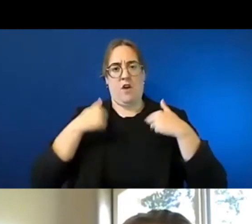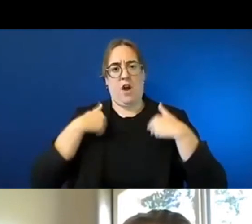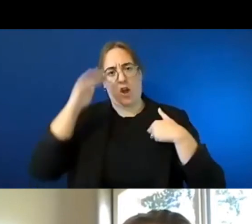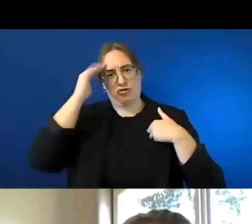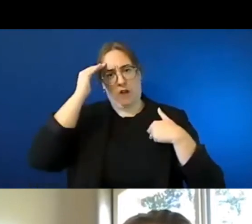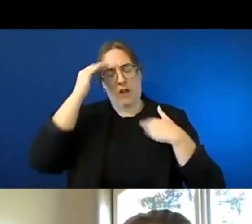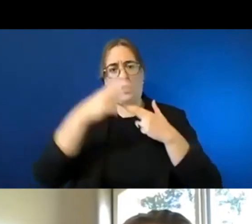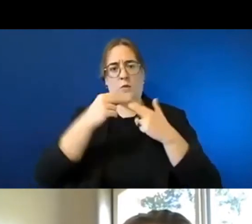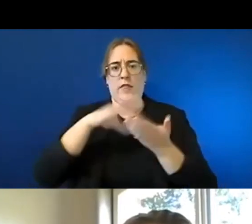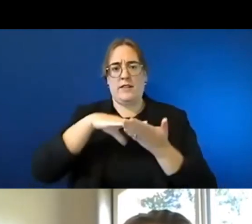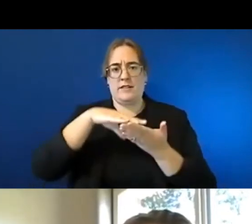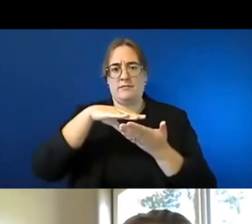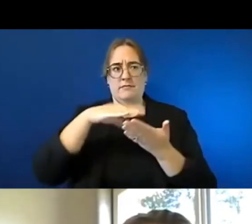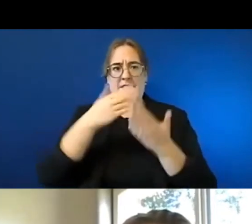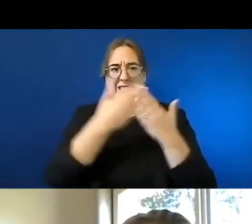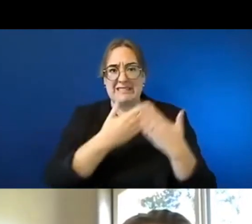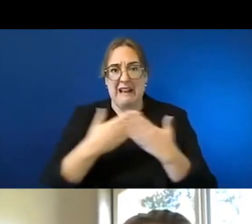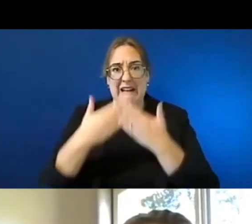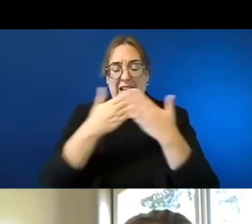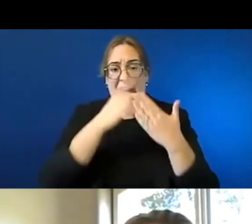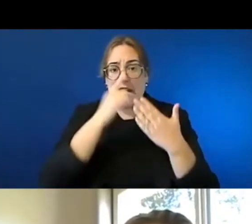help?